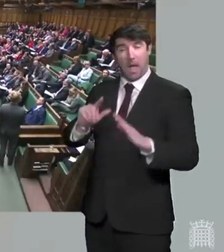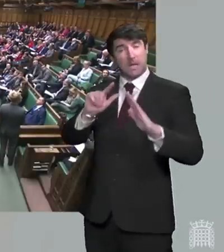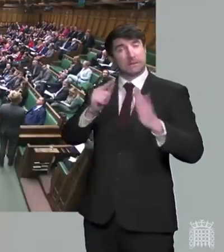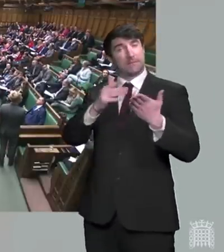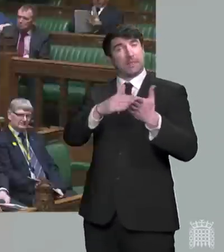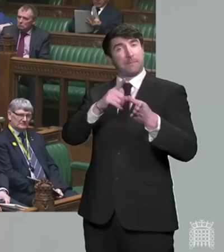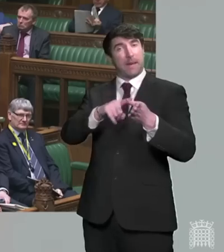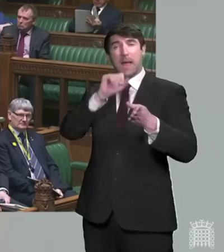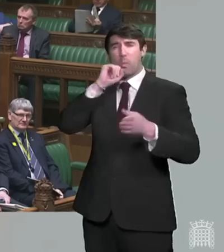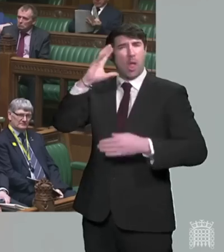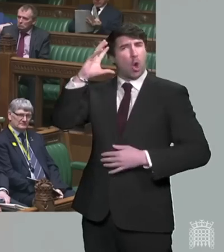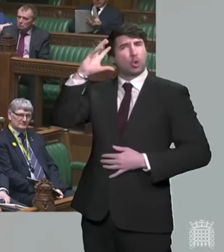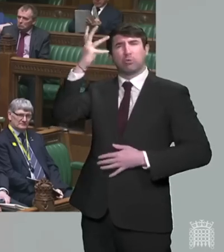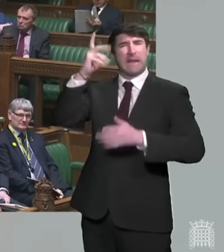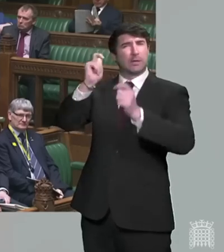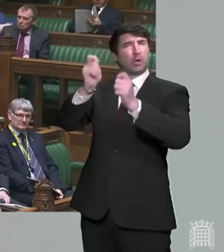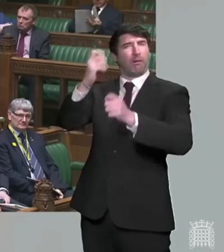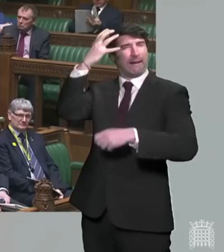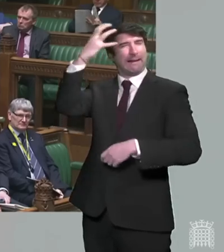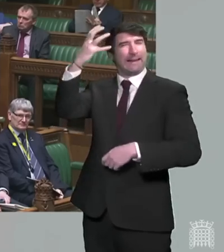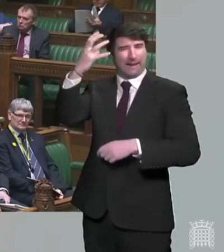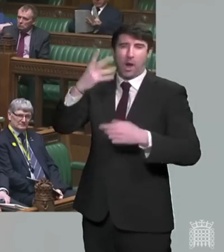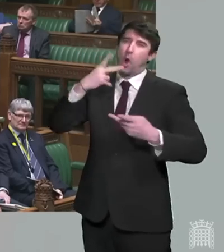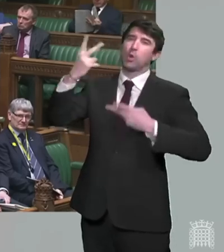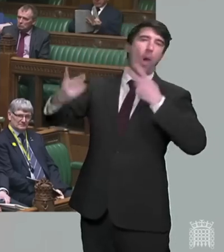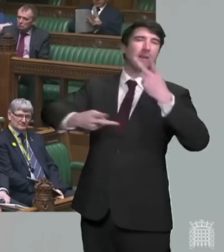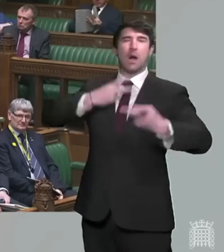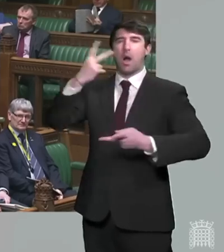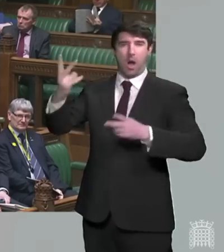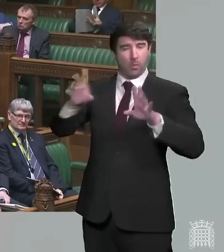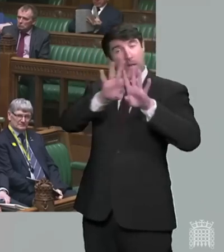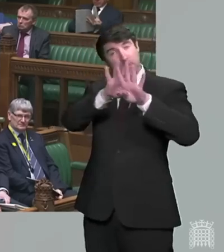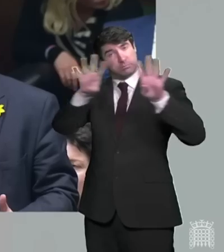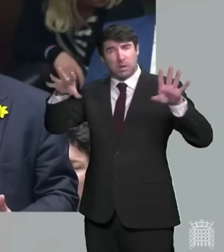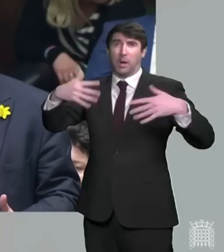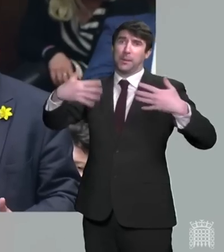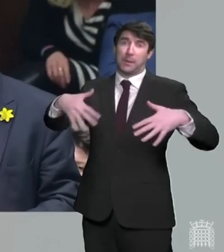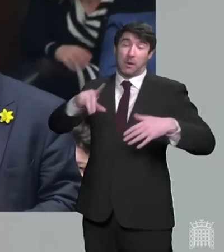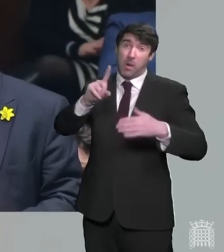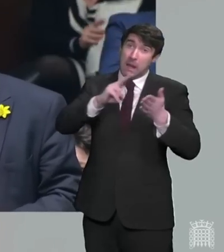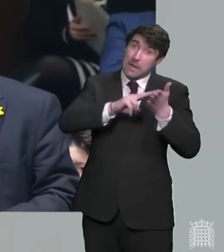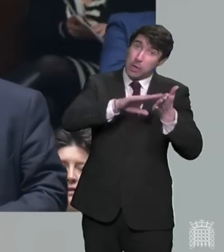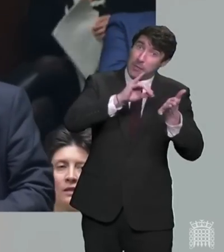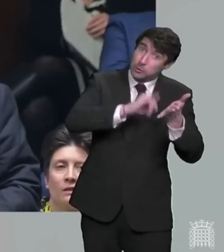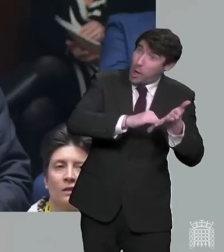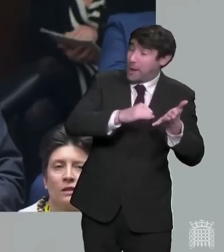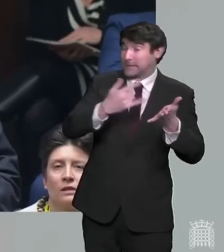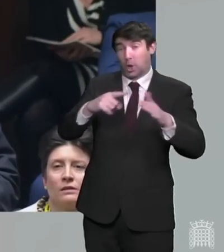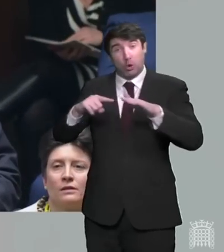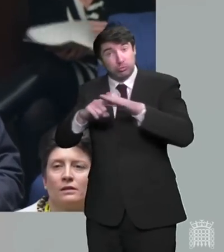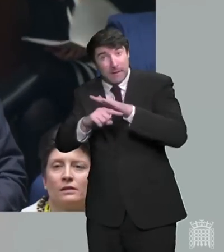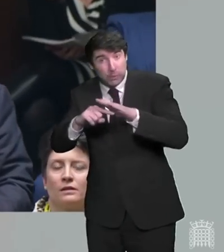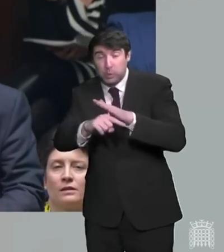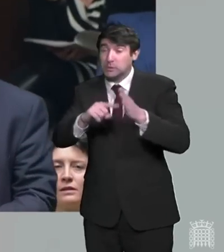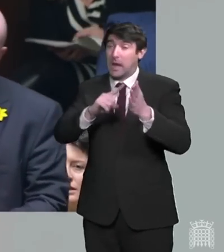Castle, comprised of some of the UK's keenest community choirs and amateur singers, such as refugee choirs, NHS choirs, LGBTQ+ singing